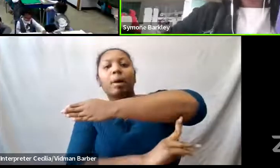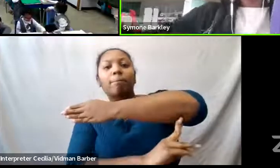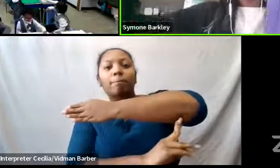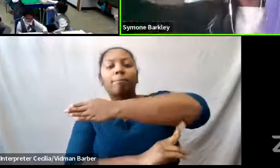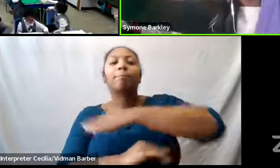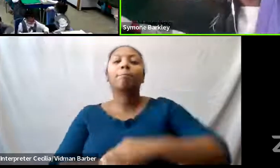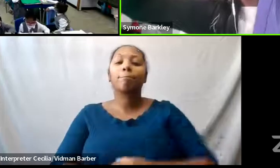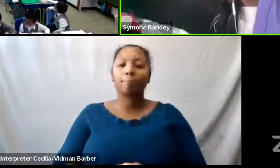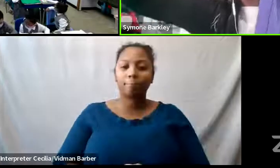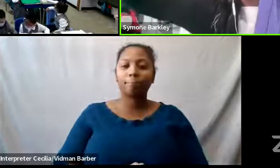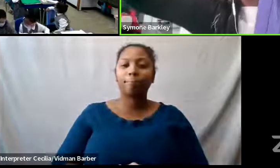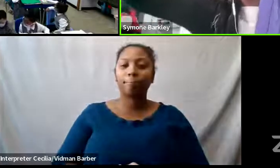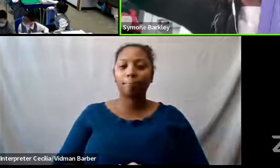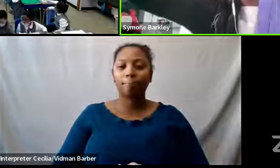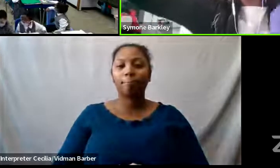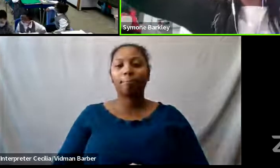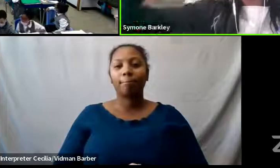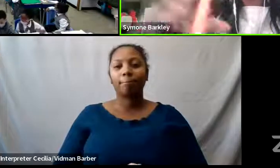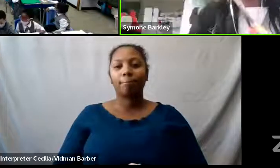all the way across.